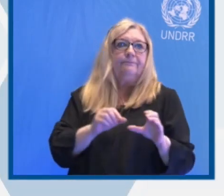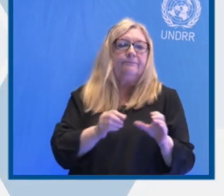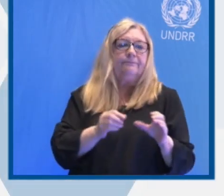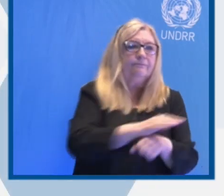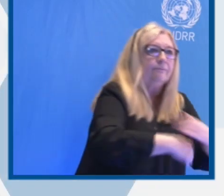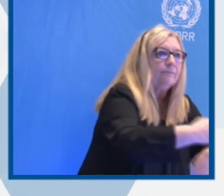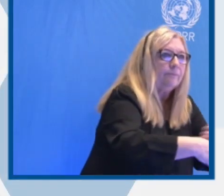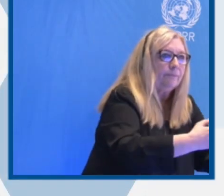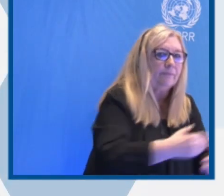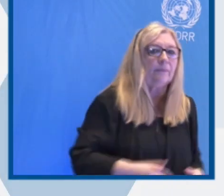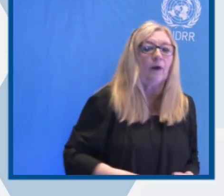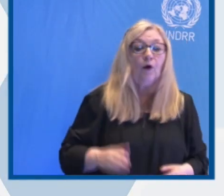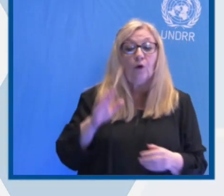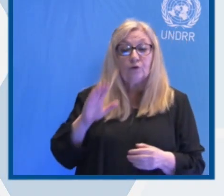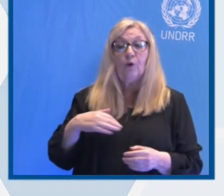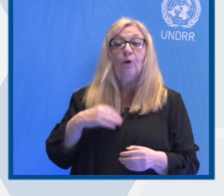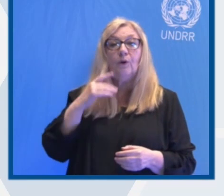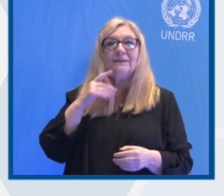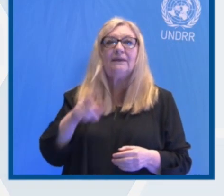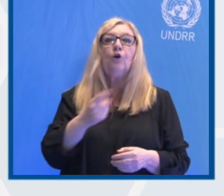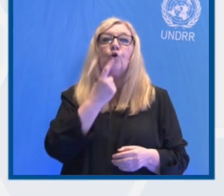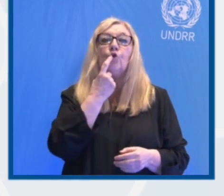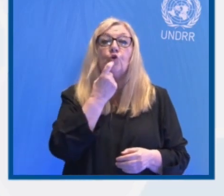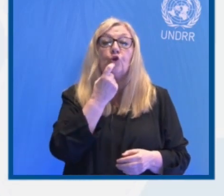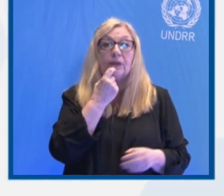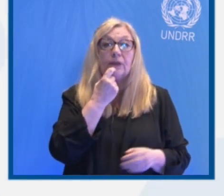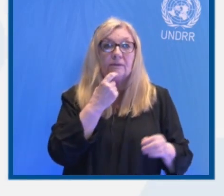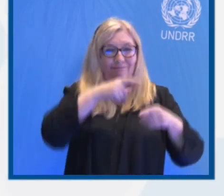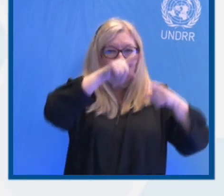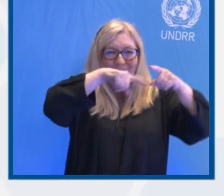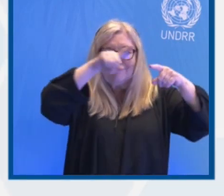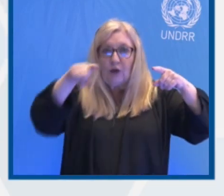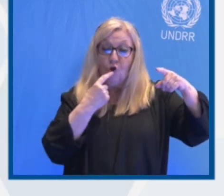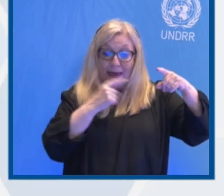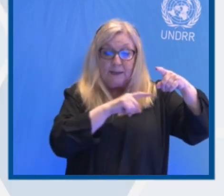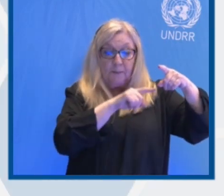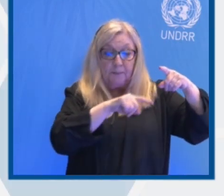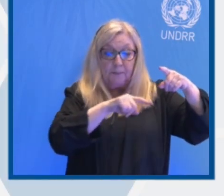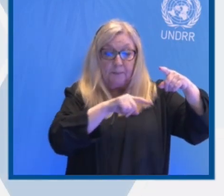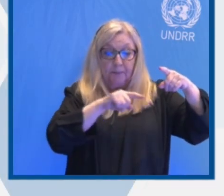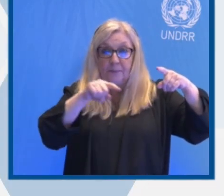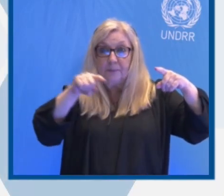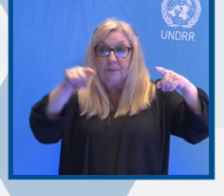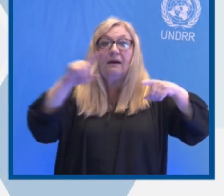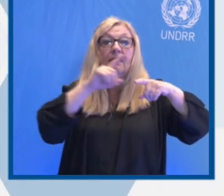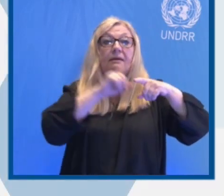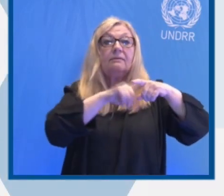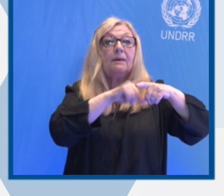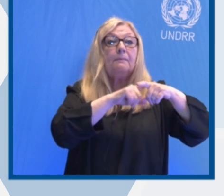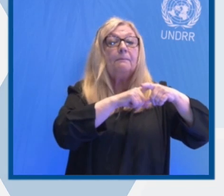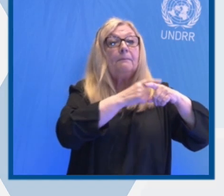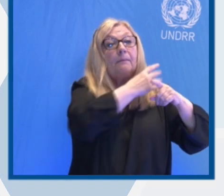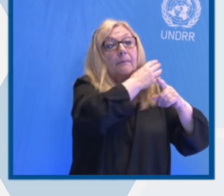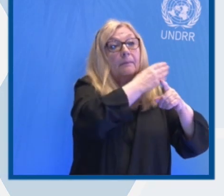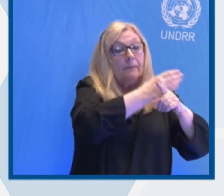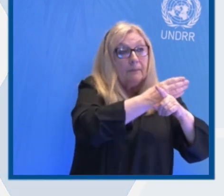the difference between the total losses from natural disasters over time as compared